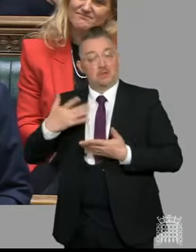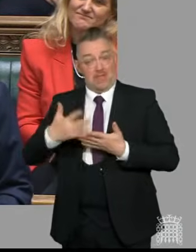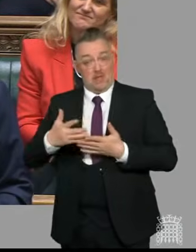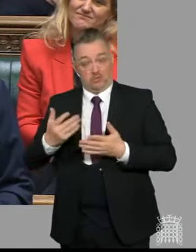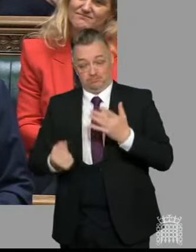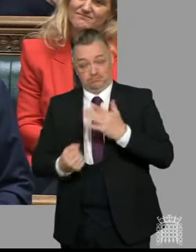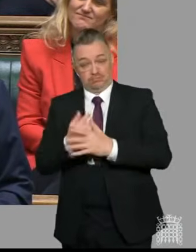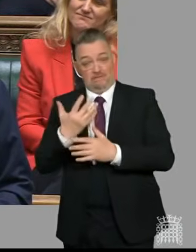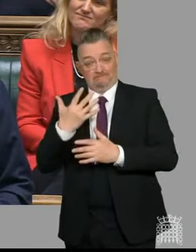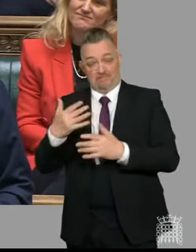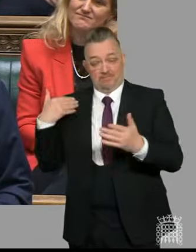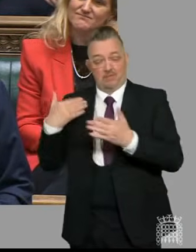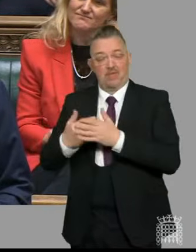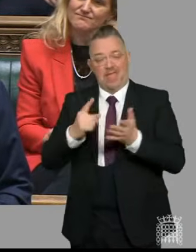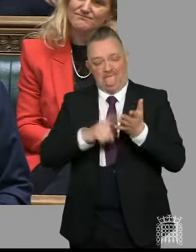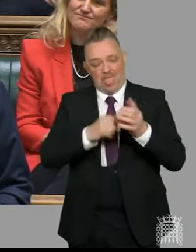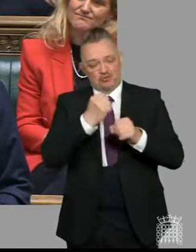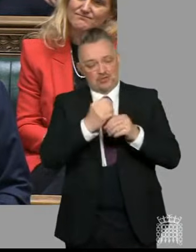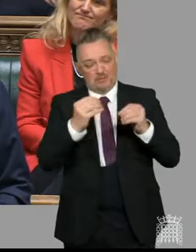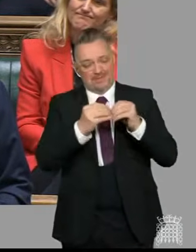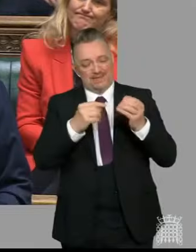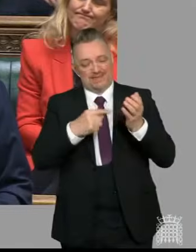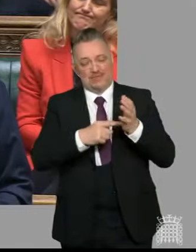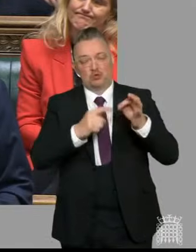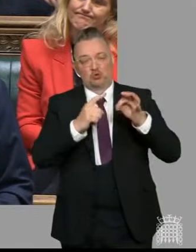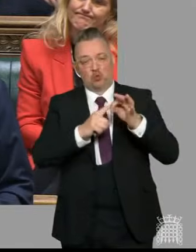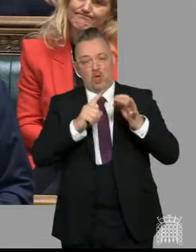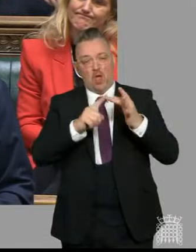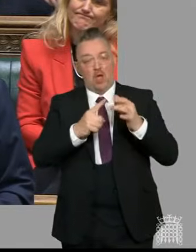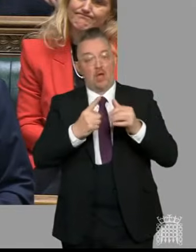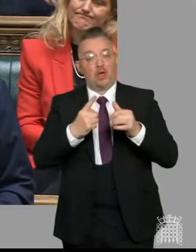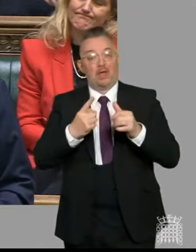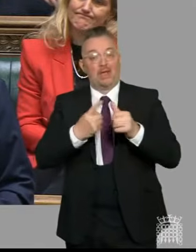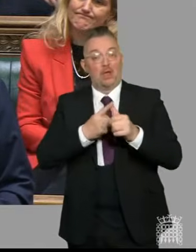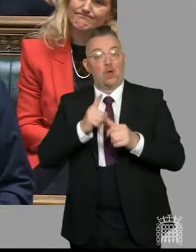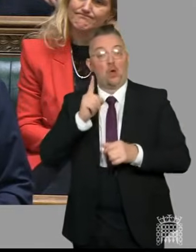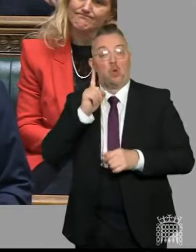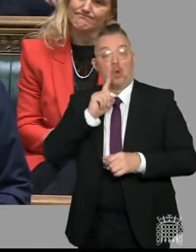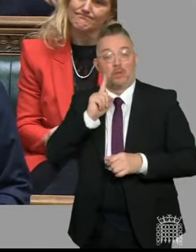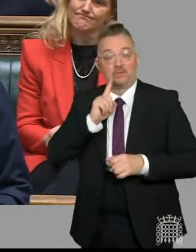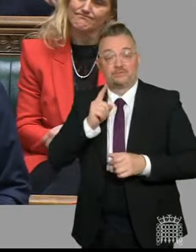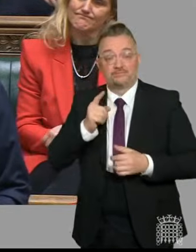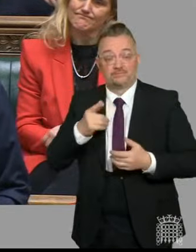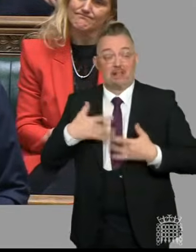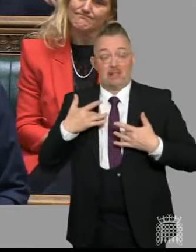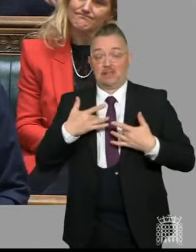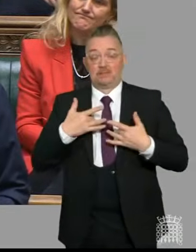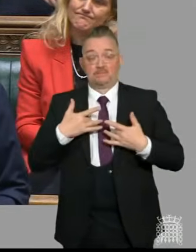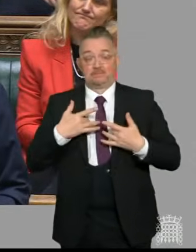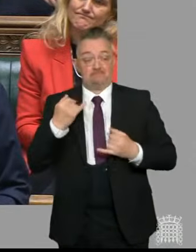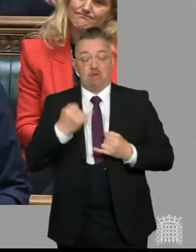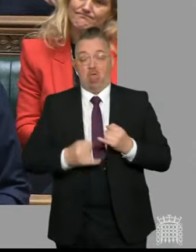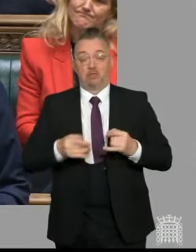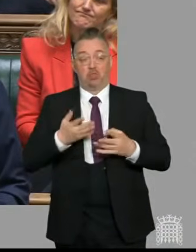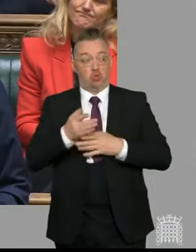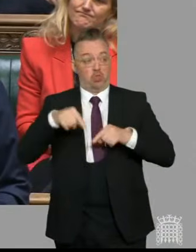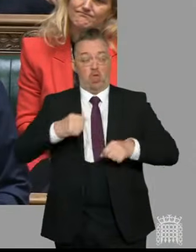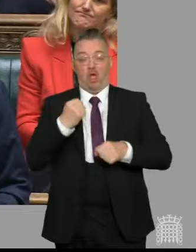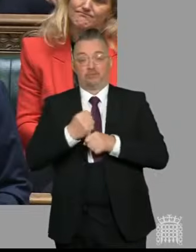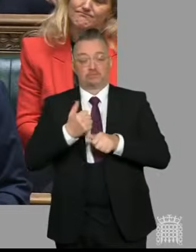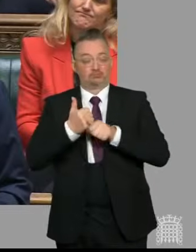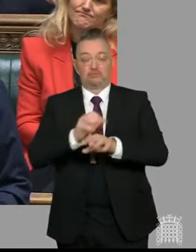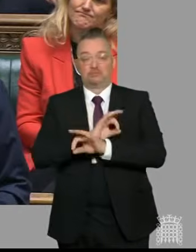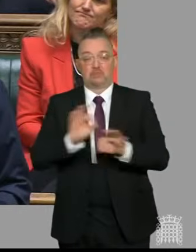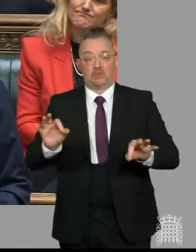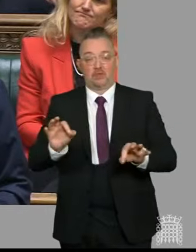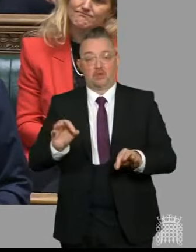women are being let down by this government, and nowhere more so than by their failure to remove the financial